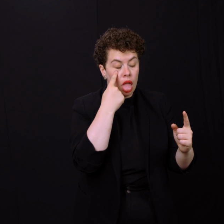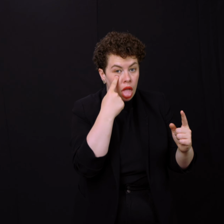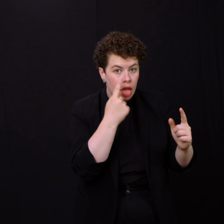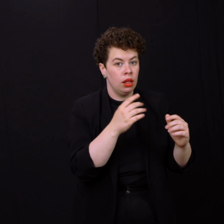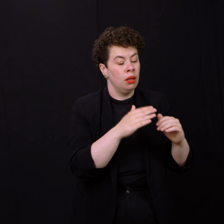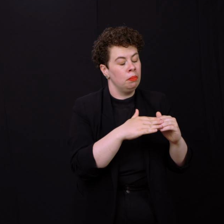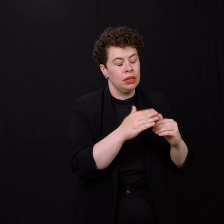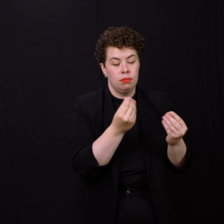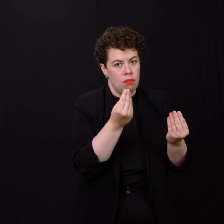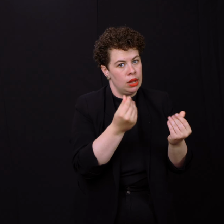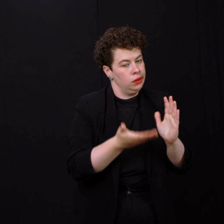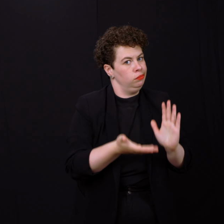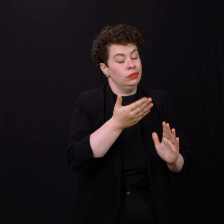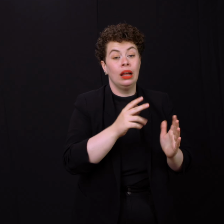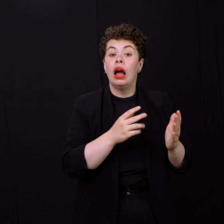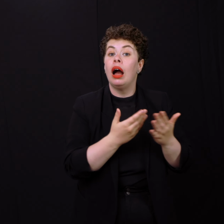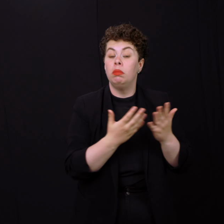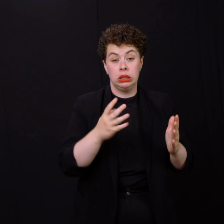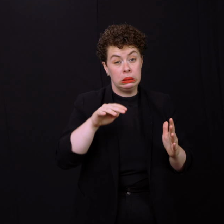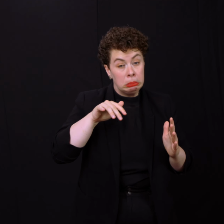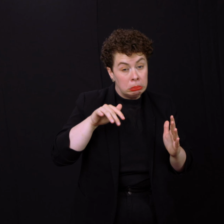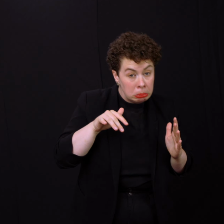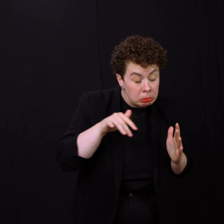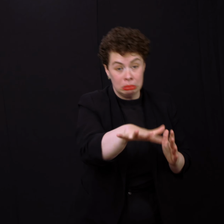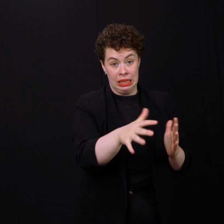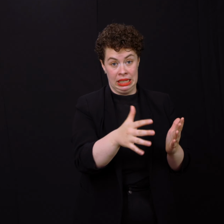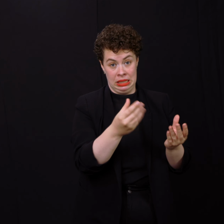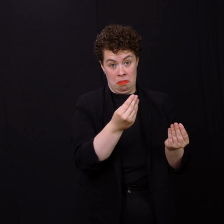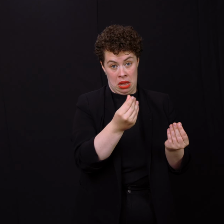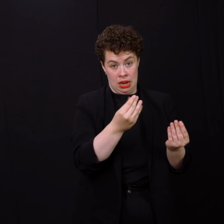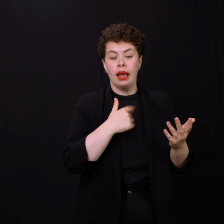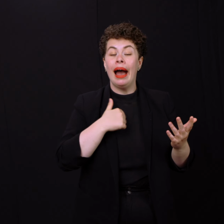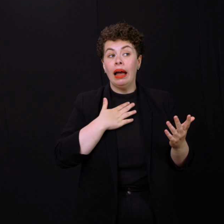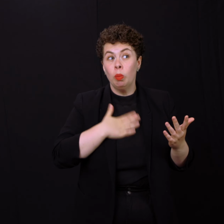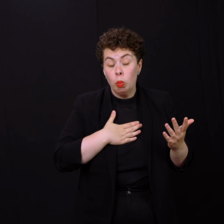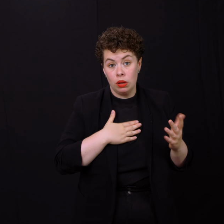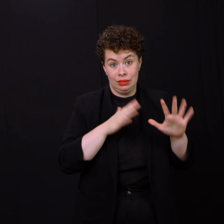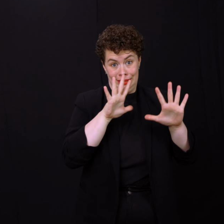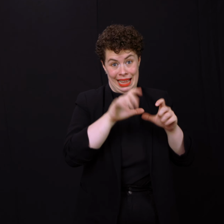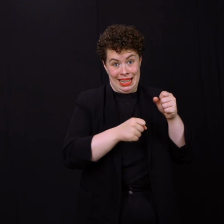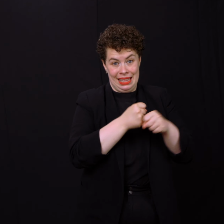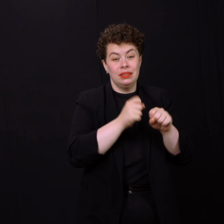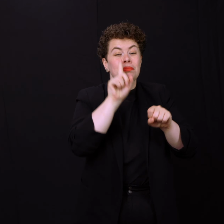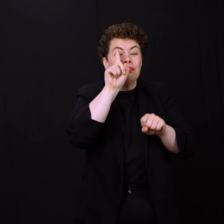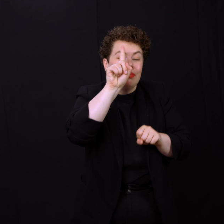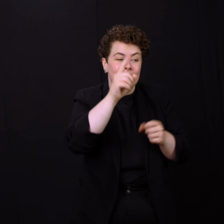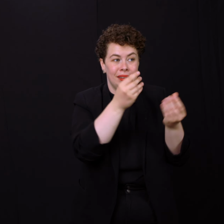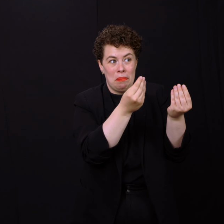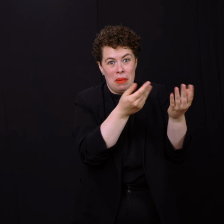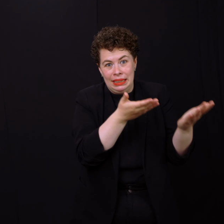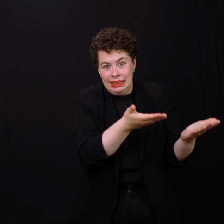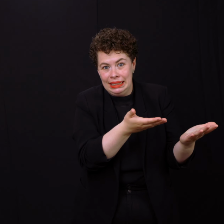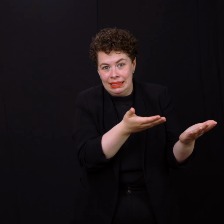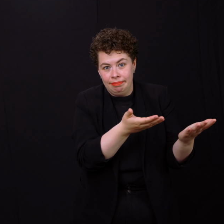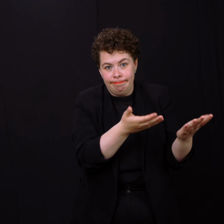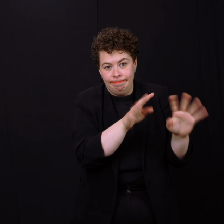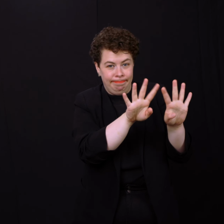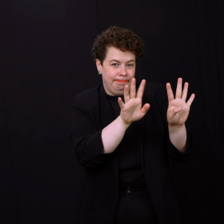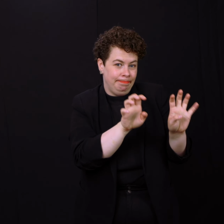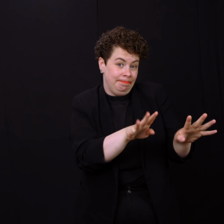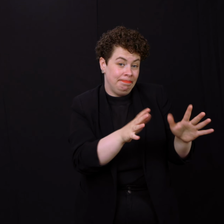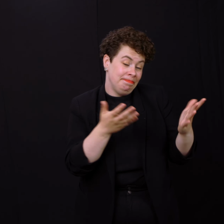about millions. So, I mean, I would like to say within the next decade, funding dependent. And